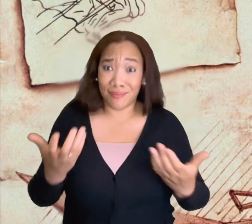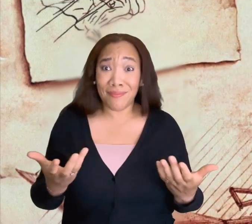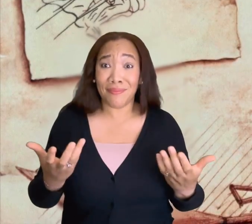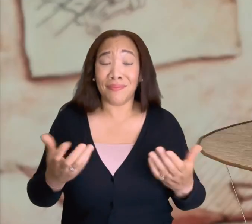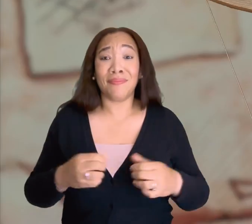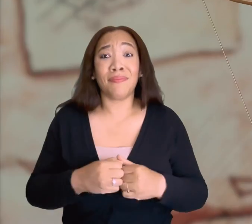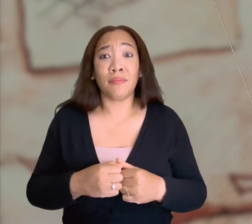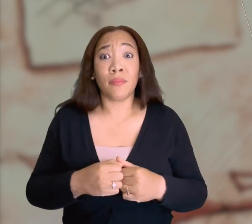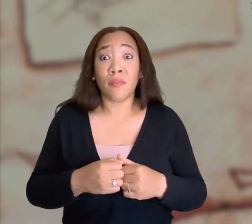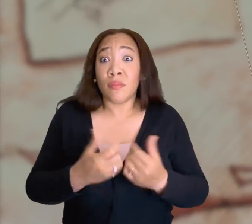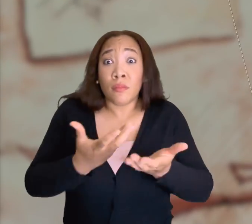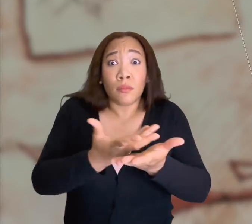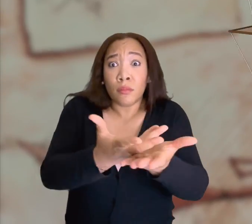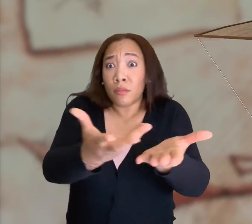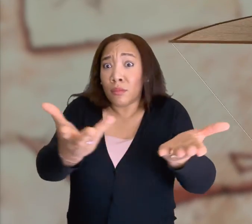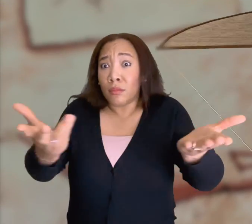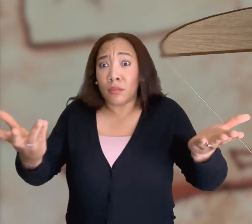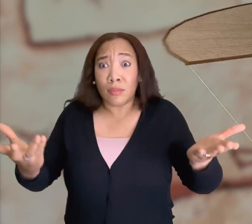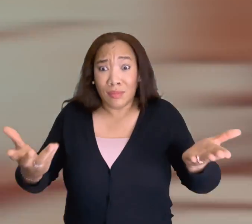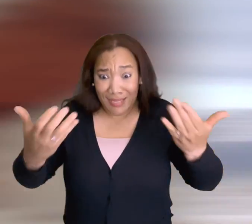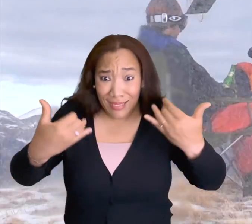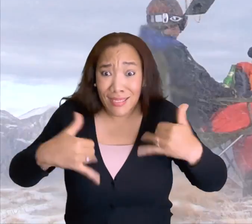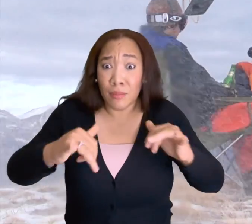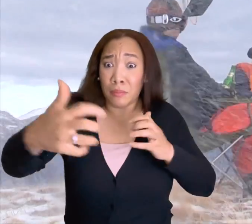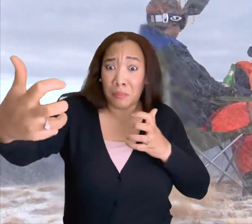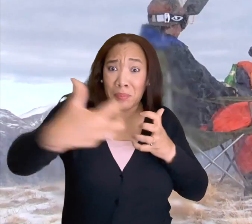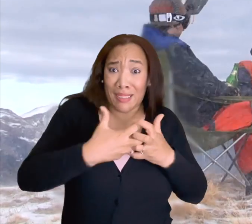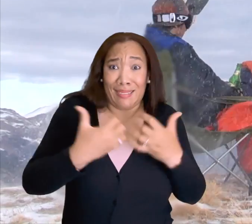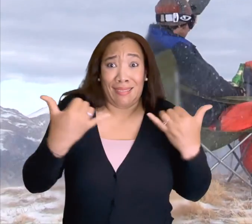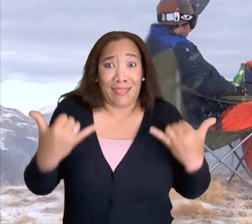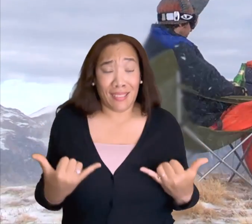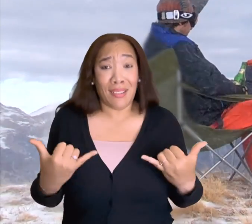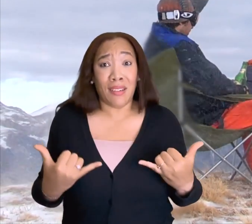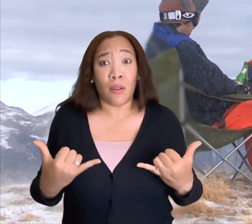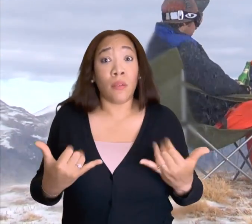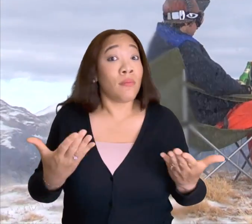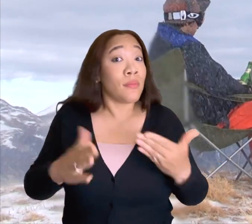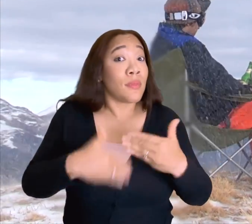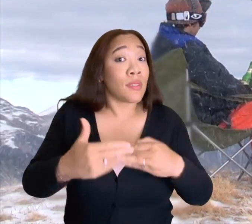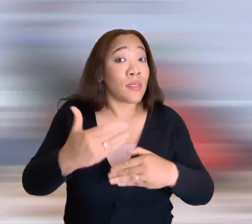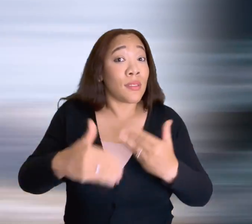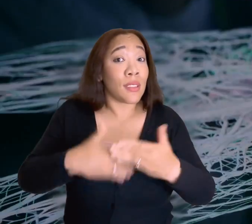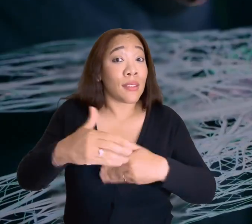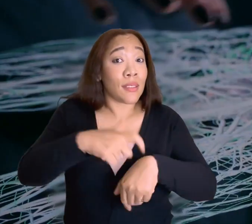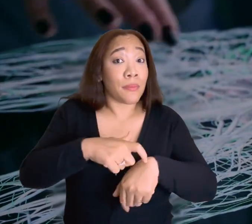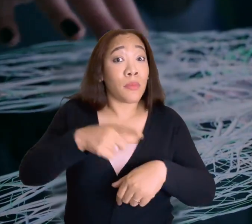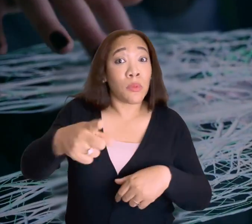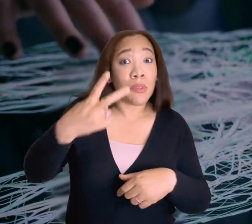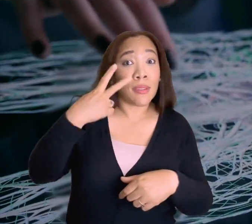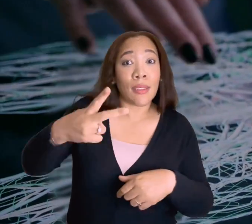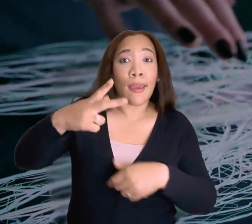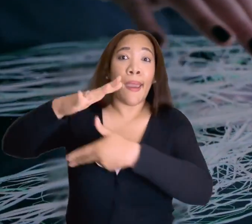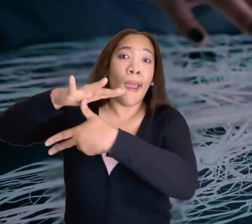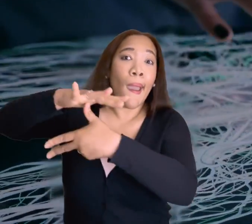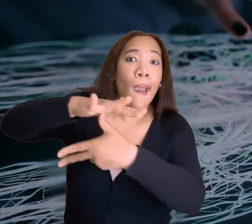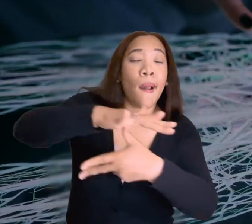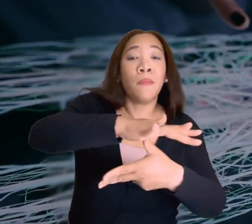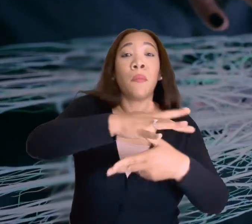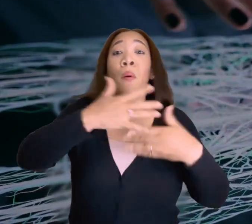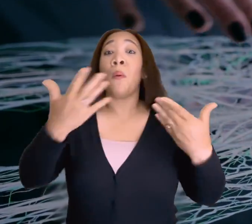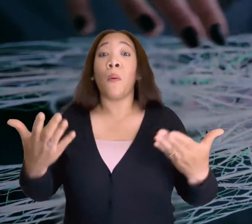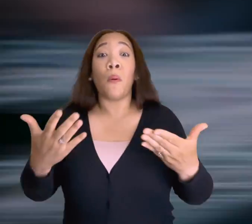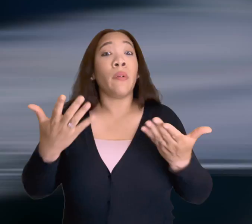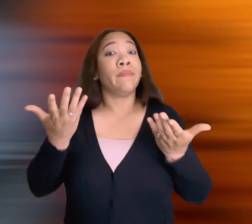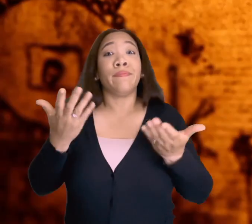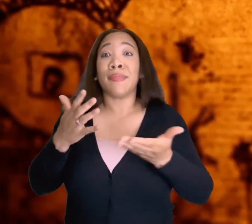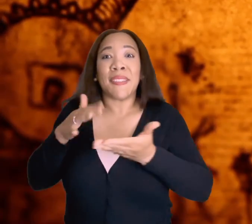still significant and relevant today. The next time you see a helicopter or study anatomy, you can